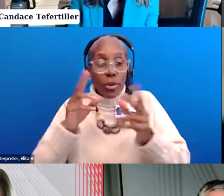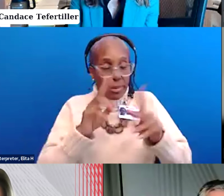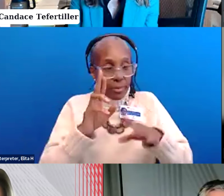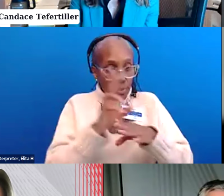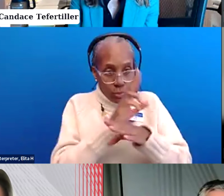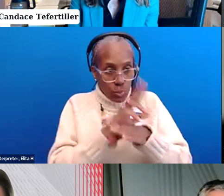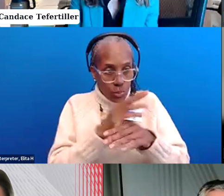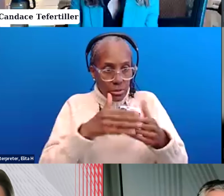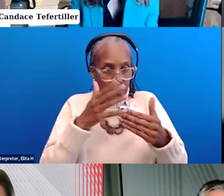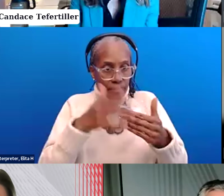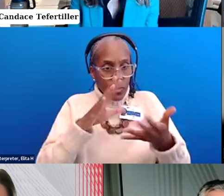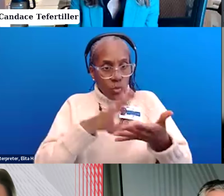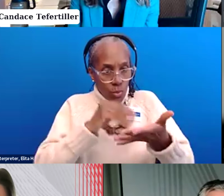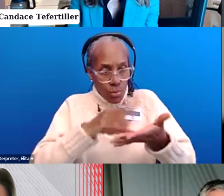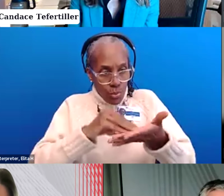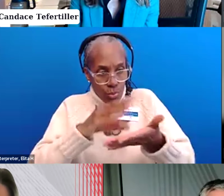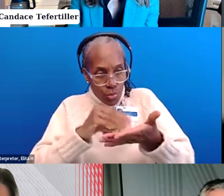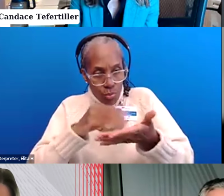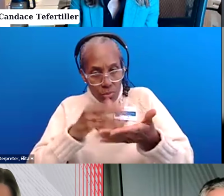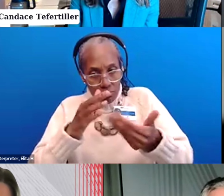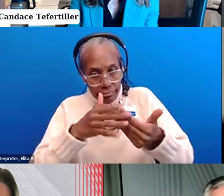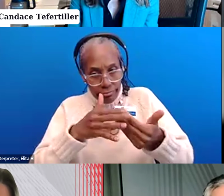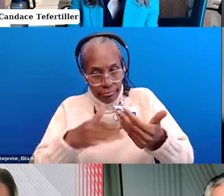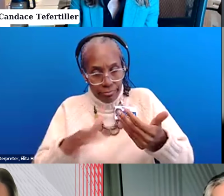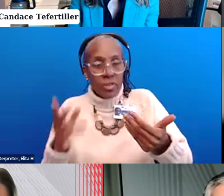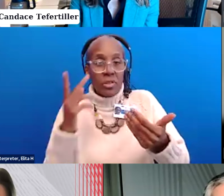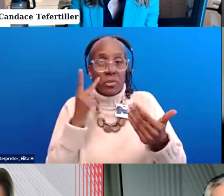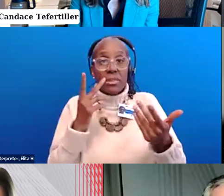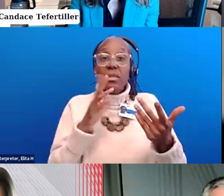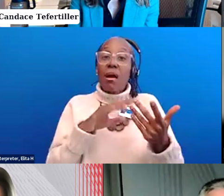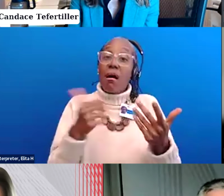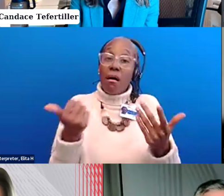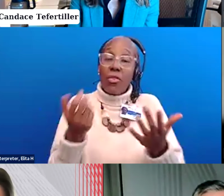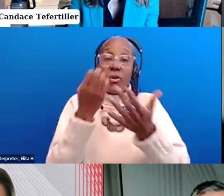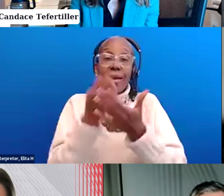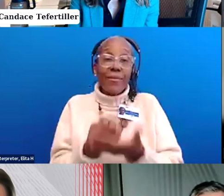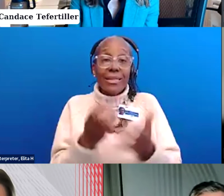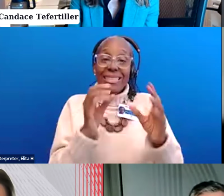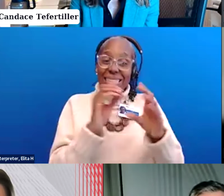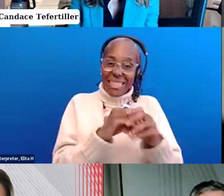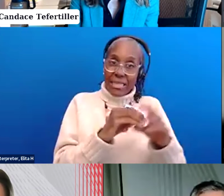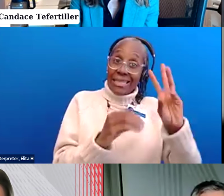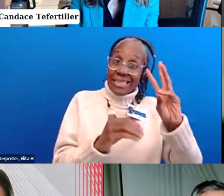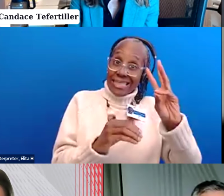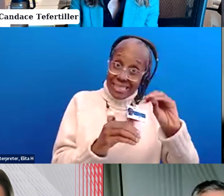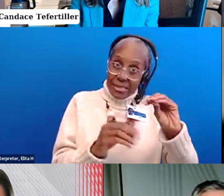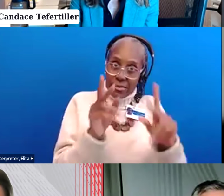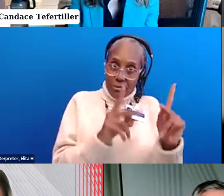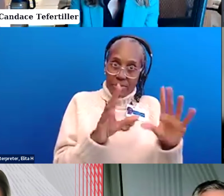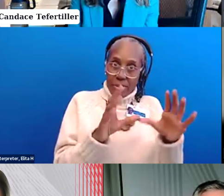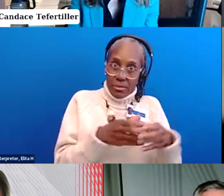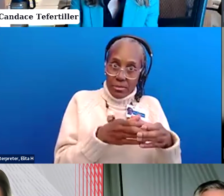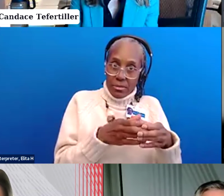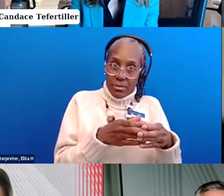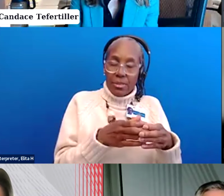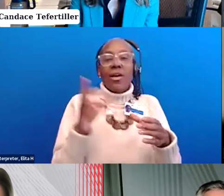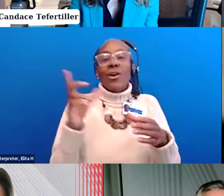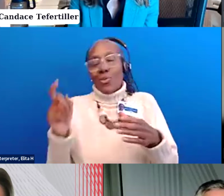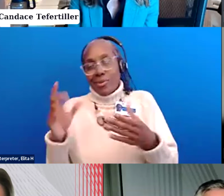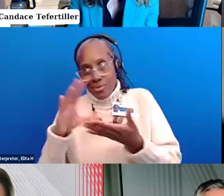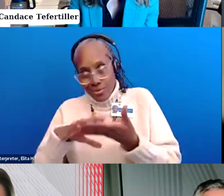think we've seen great evidence in 60 people, and now we have to continue to learn more as this thing is